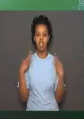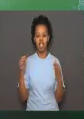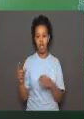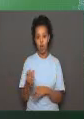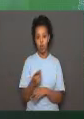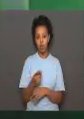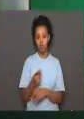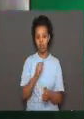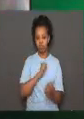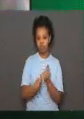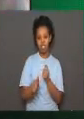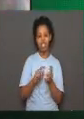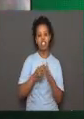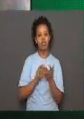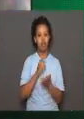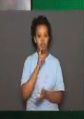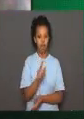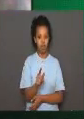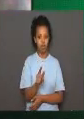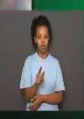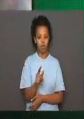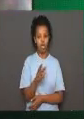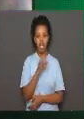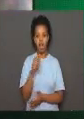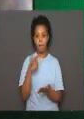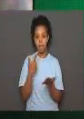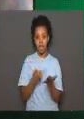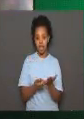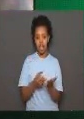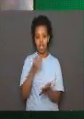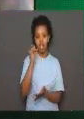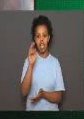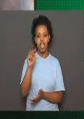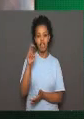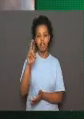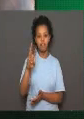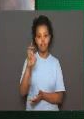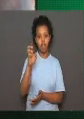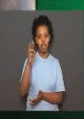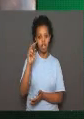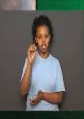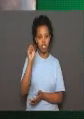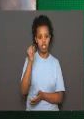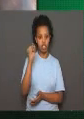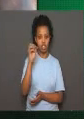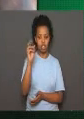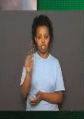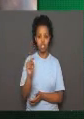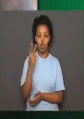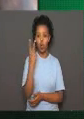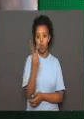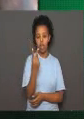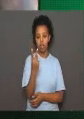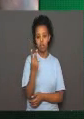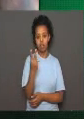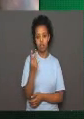impaired. If inversion leads to an embryo having too few